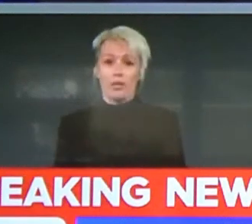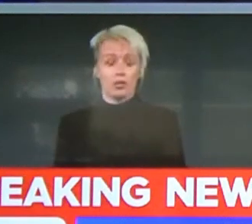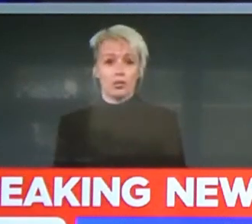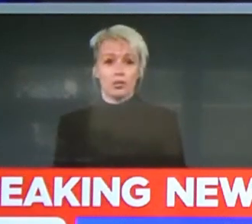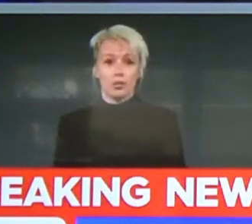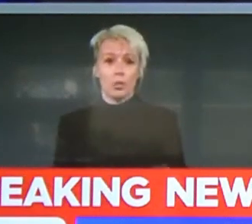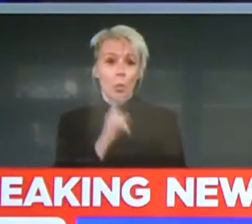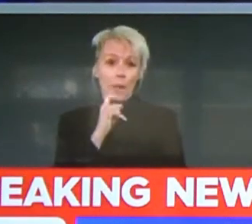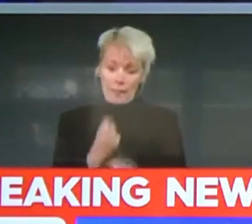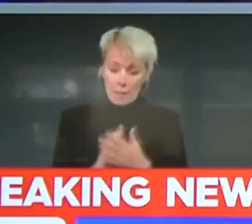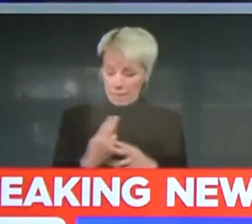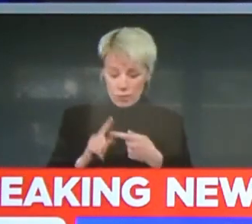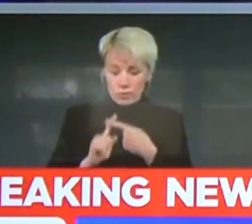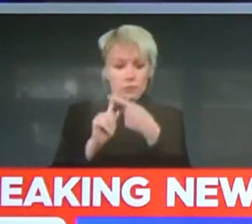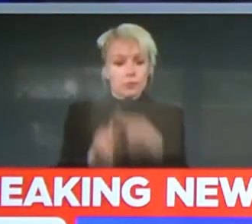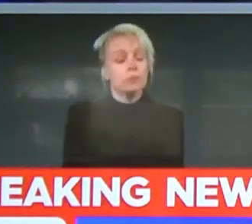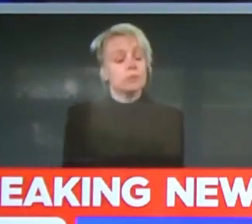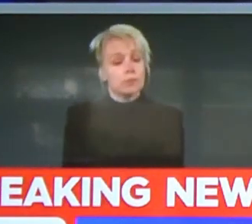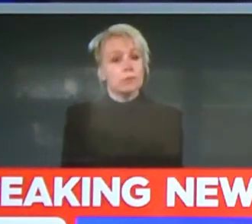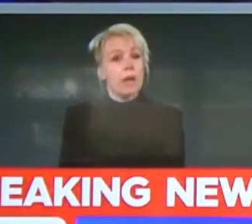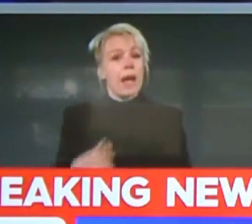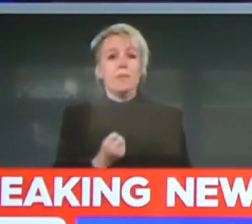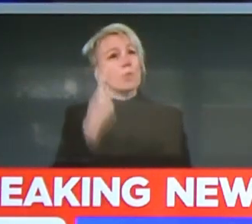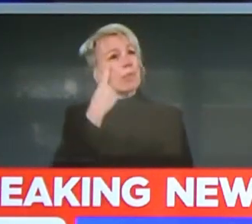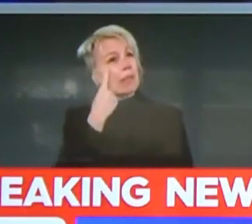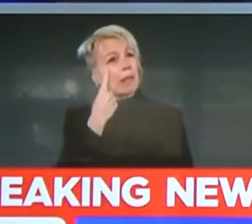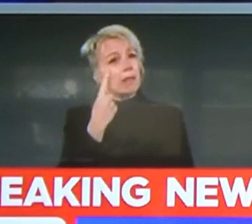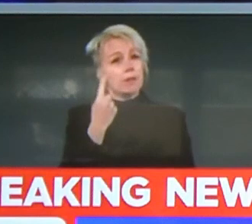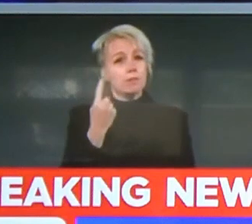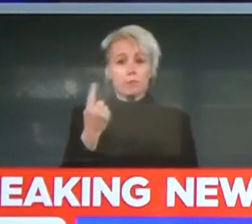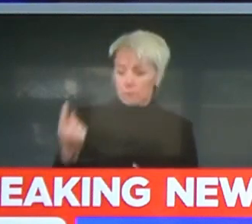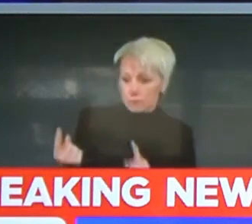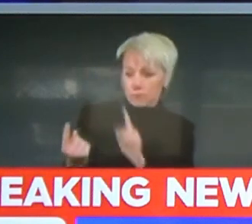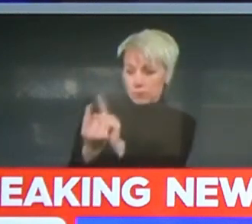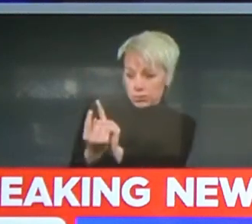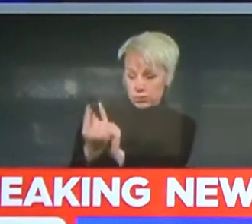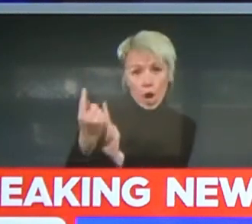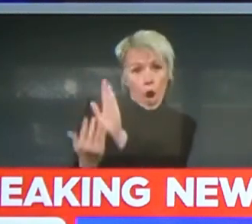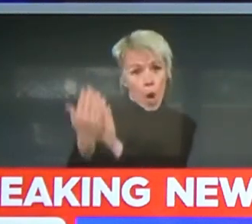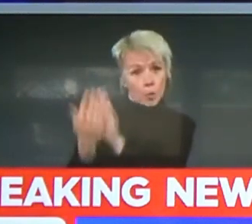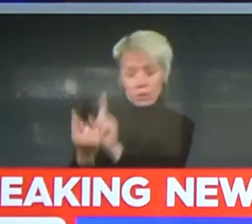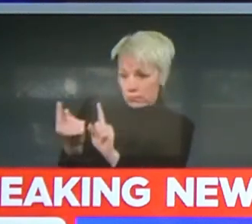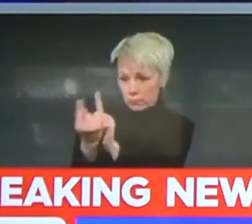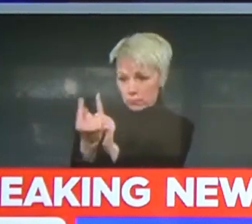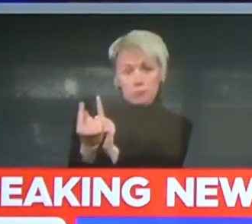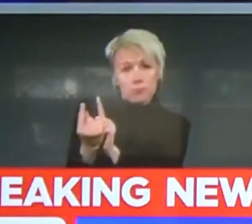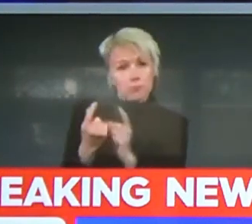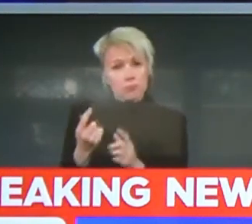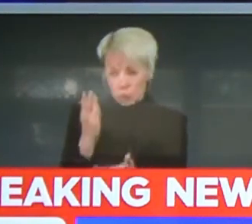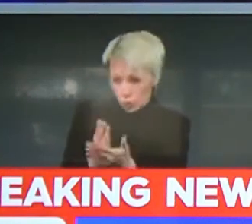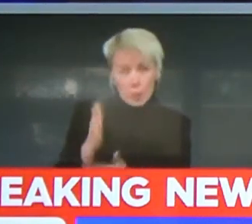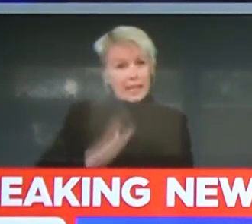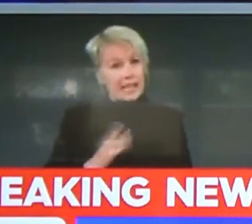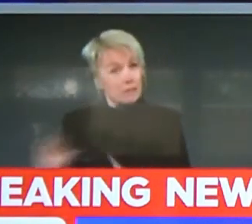about avoiding any unnecessary interactions where you are close to someone and could place them at